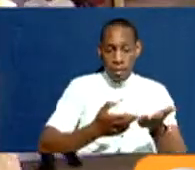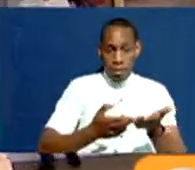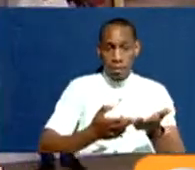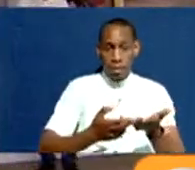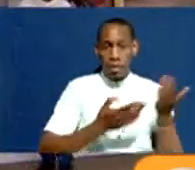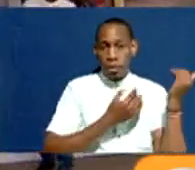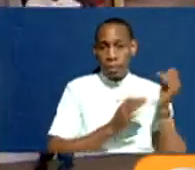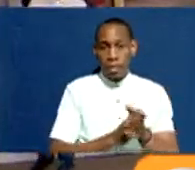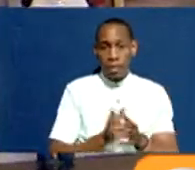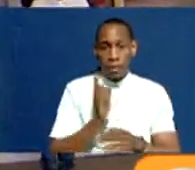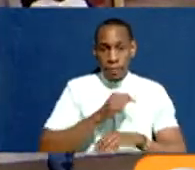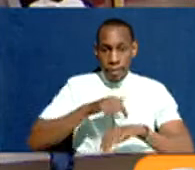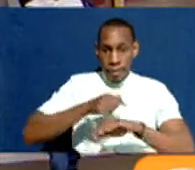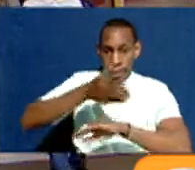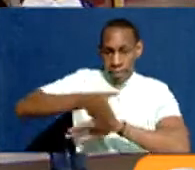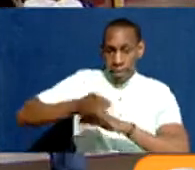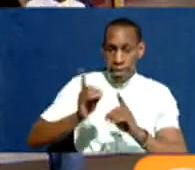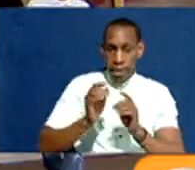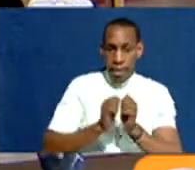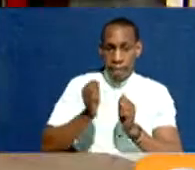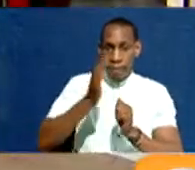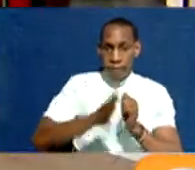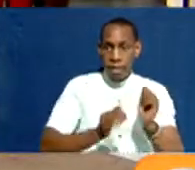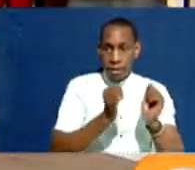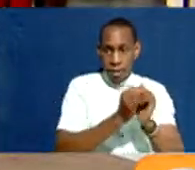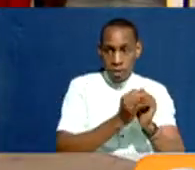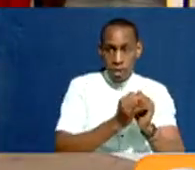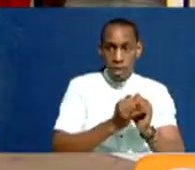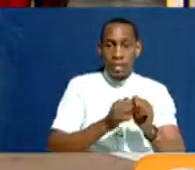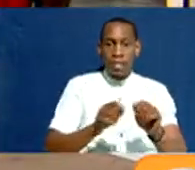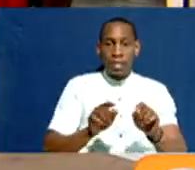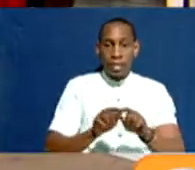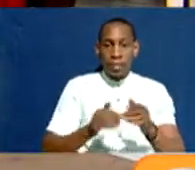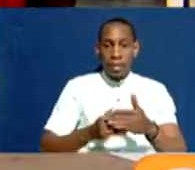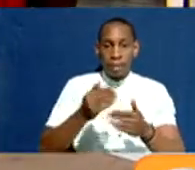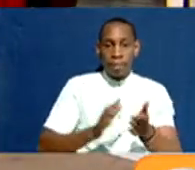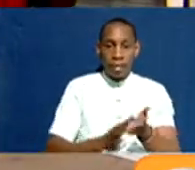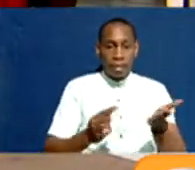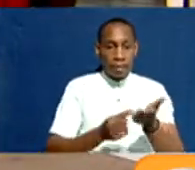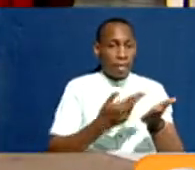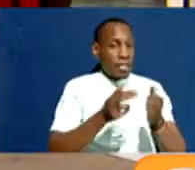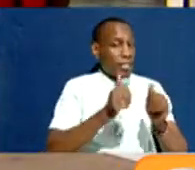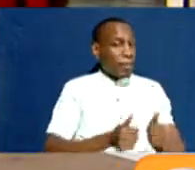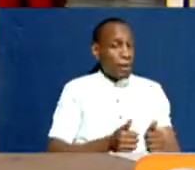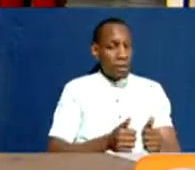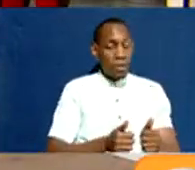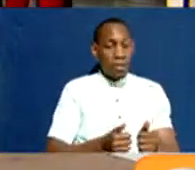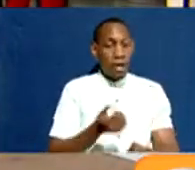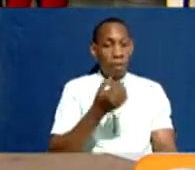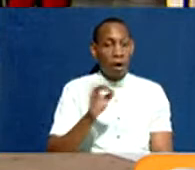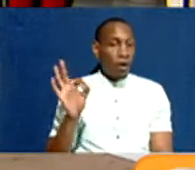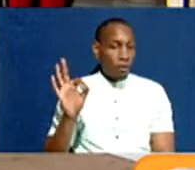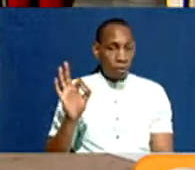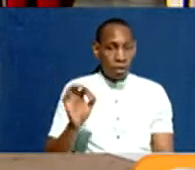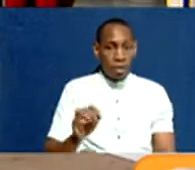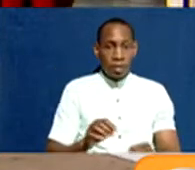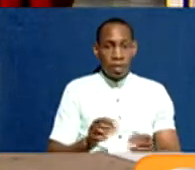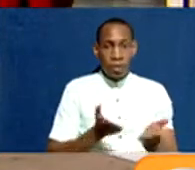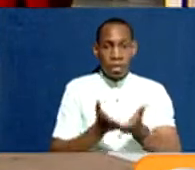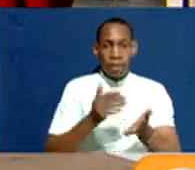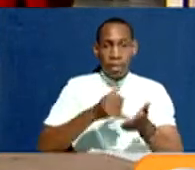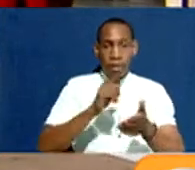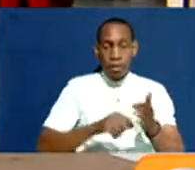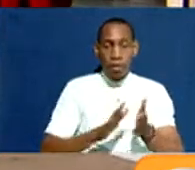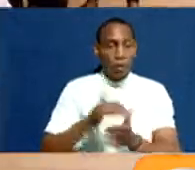to an end at the midnight of the 15th of October, after which unregistered SIM cards will be shut off from service,